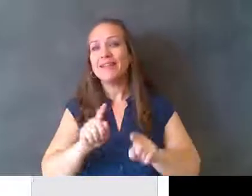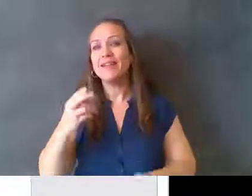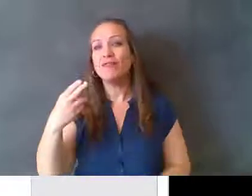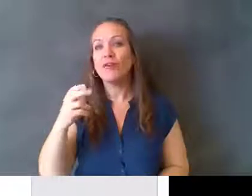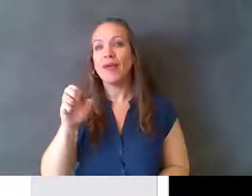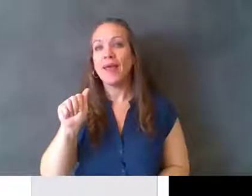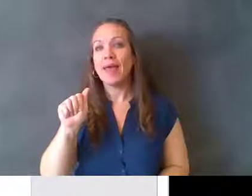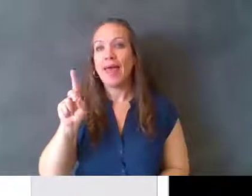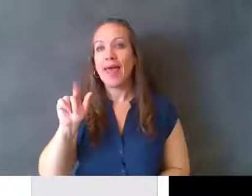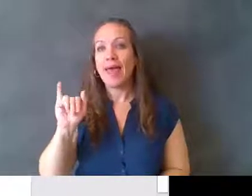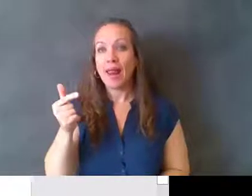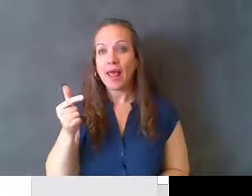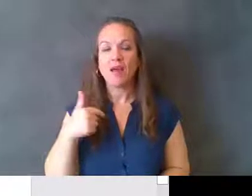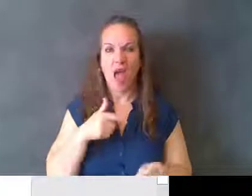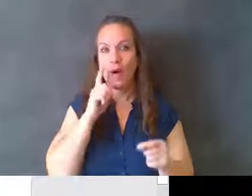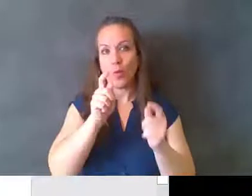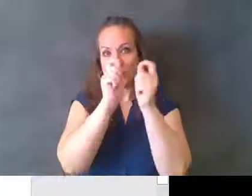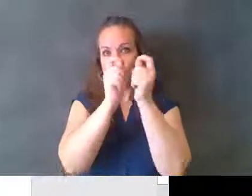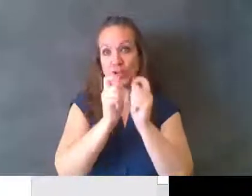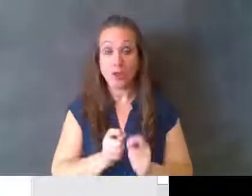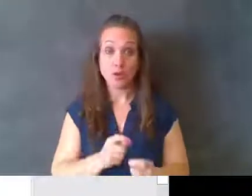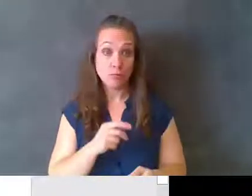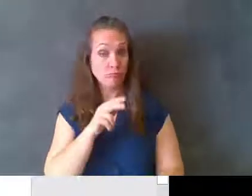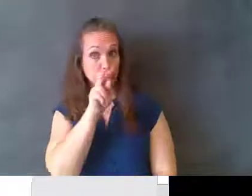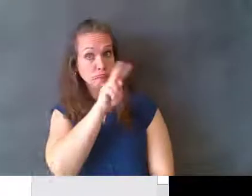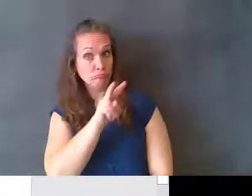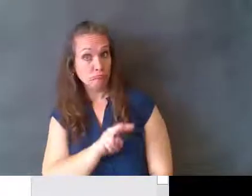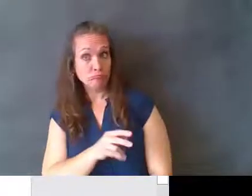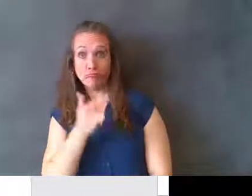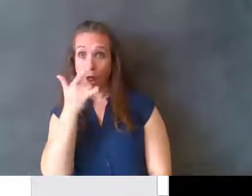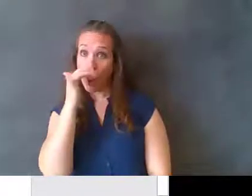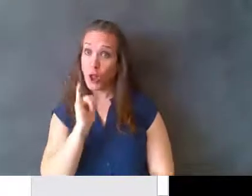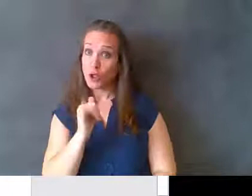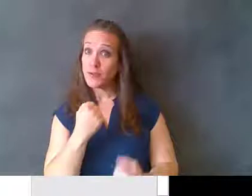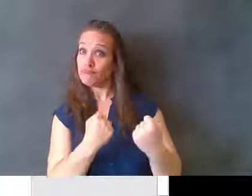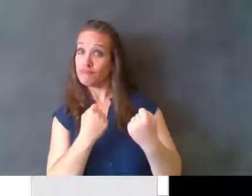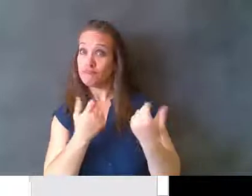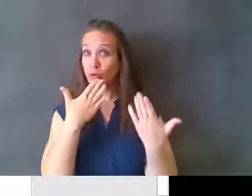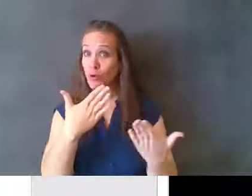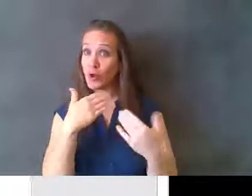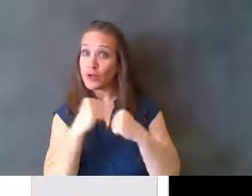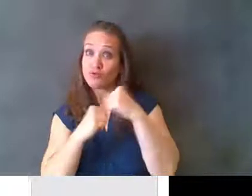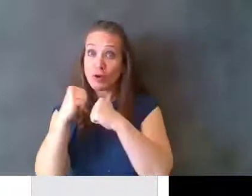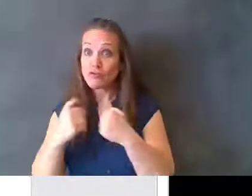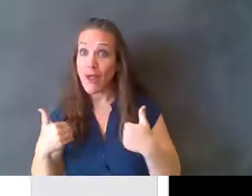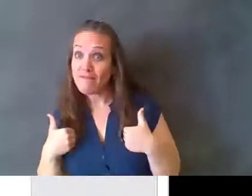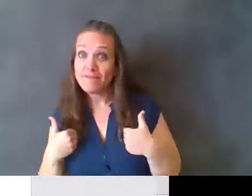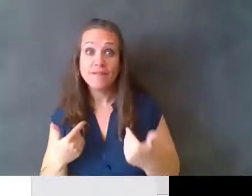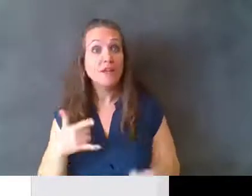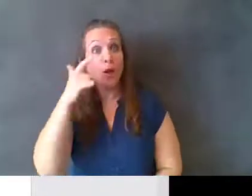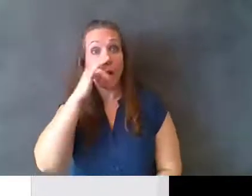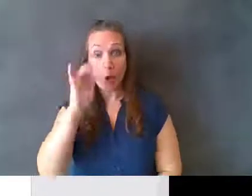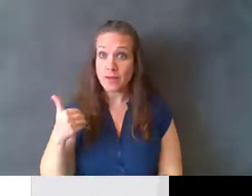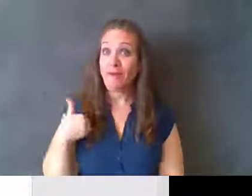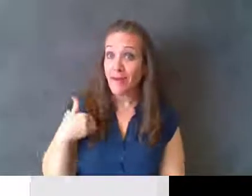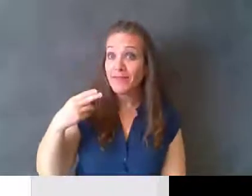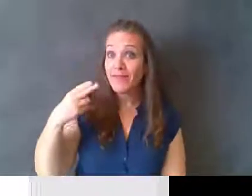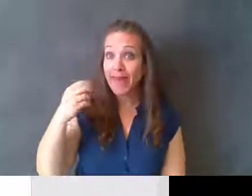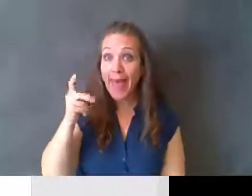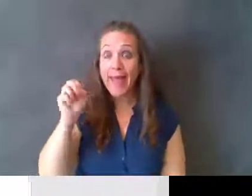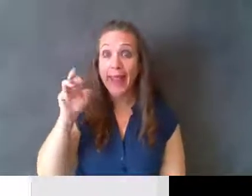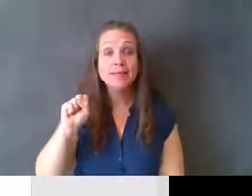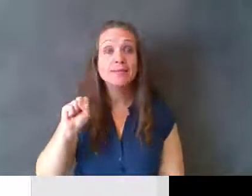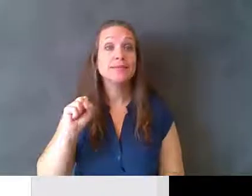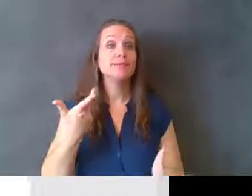see here, my document does look like it has structure. It has a title, it has what looks like it's headings, and then it has